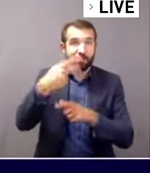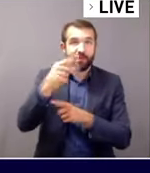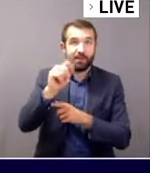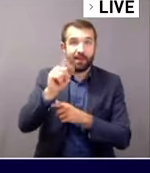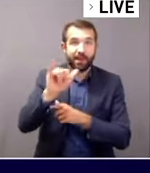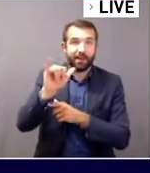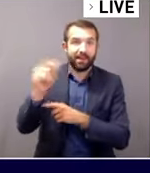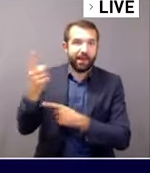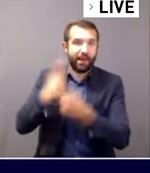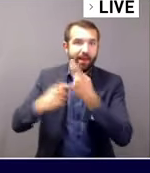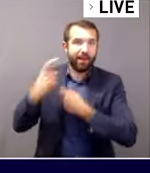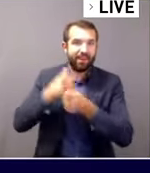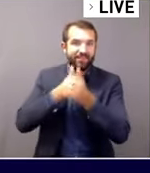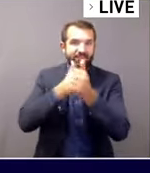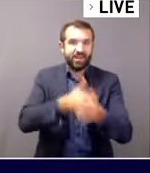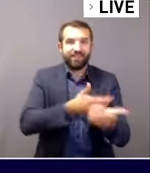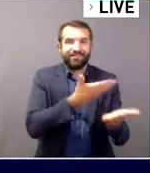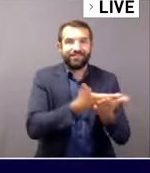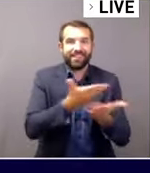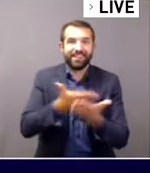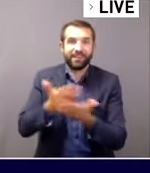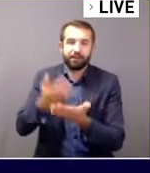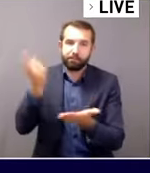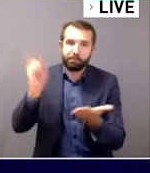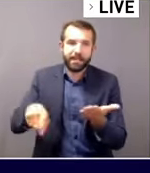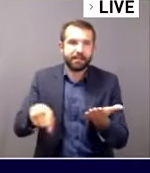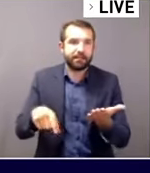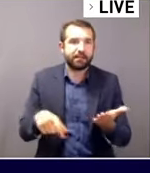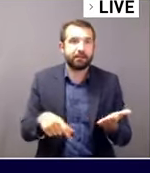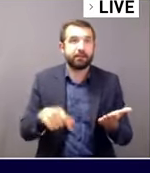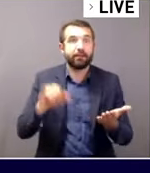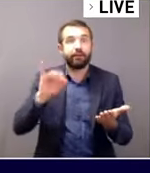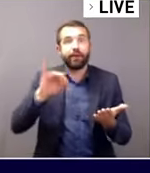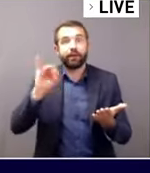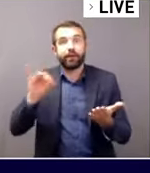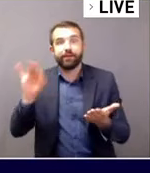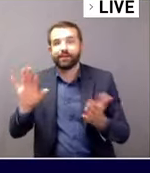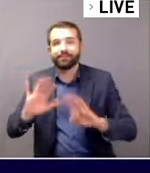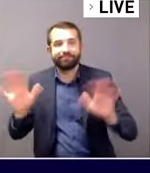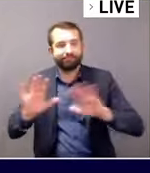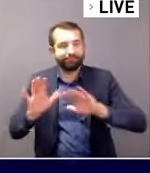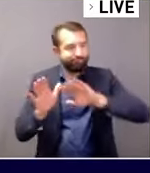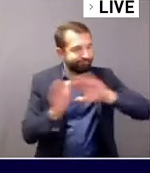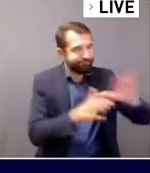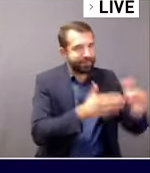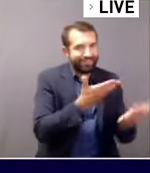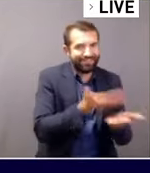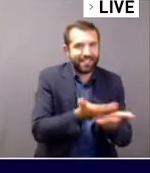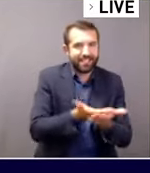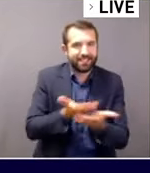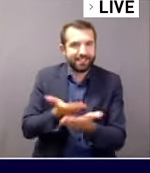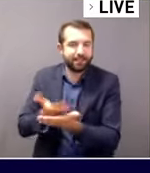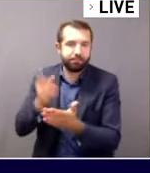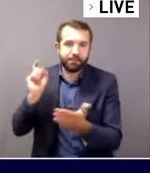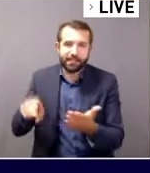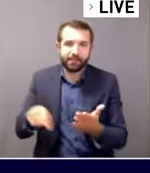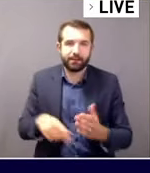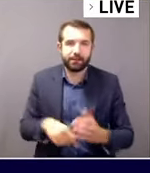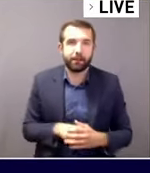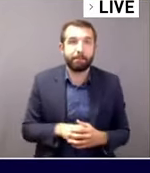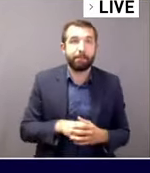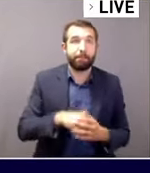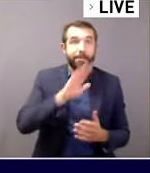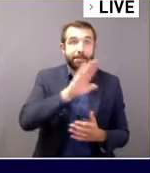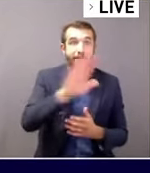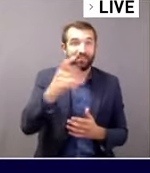I don't want to speculate or opine on hypotheticals. But I will say is that any of the mechanisms that you outlined, given that they